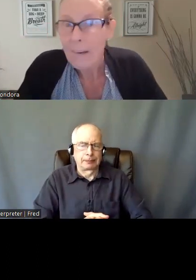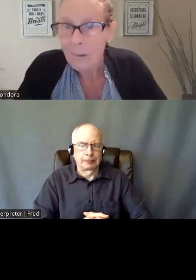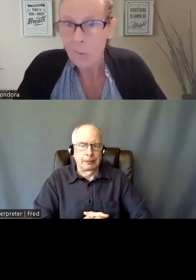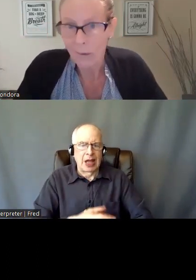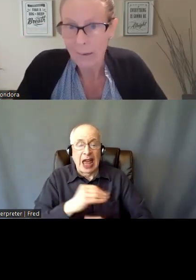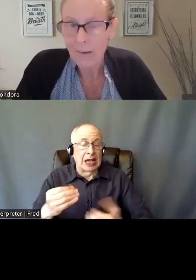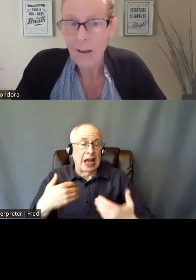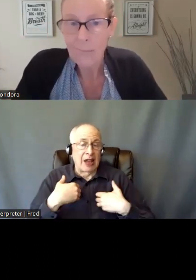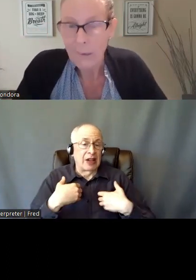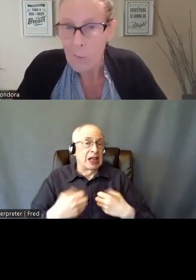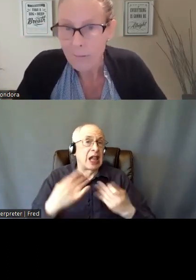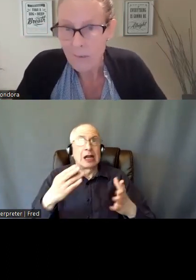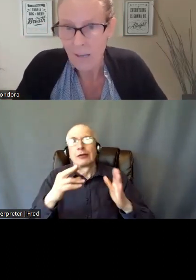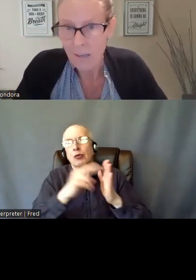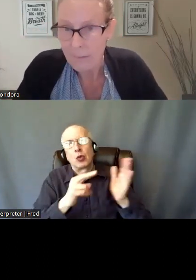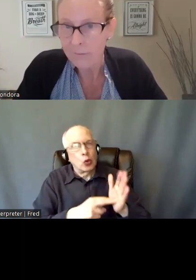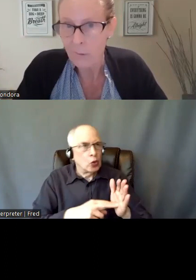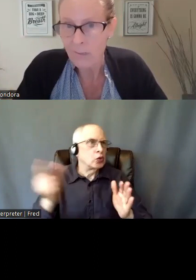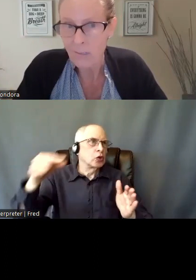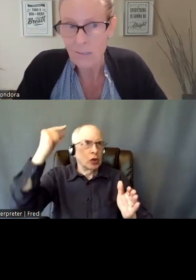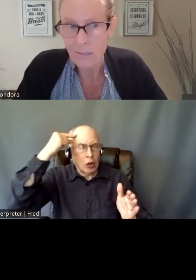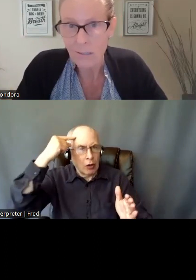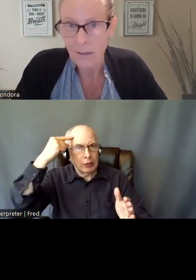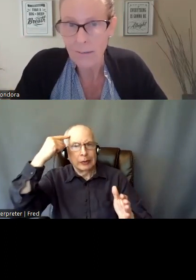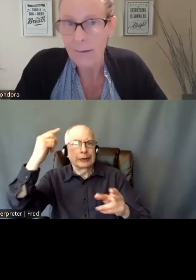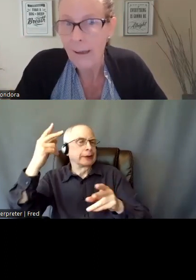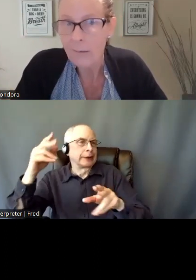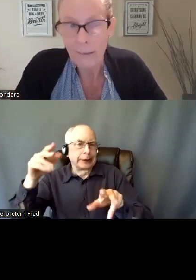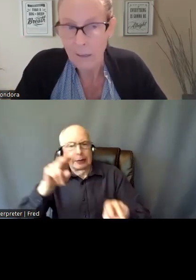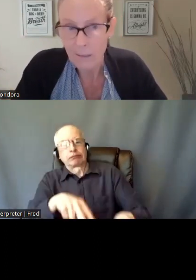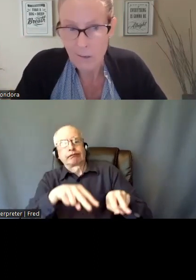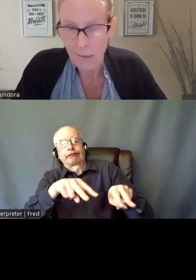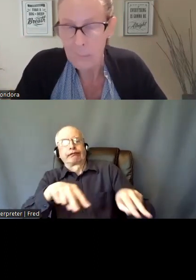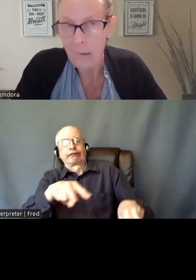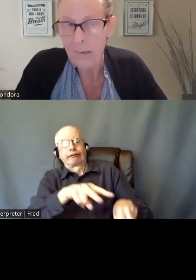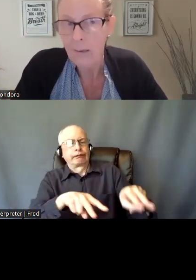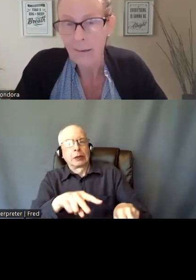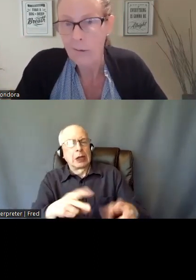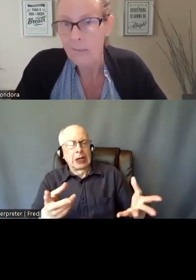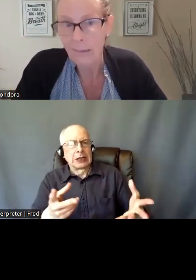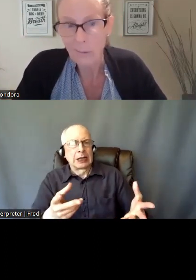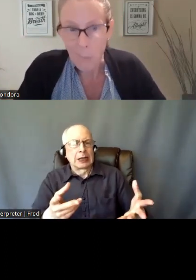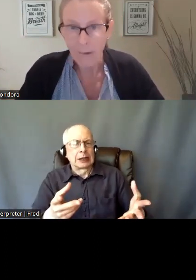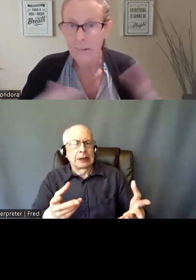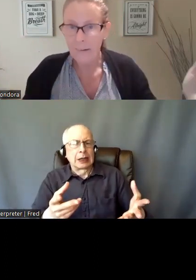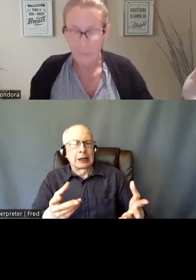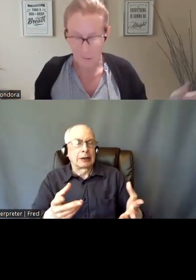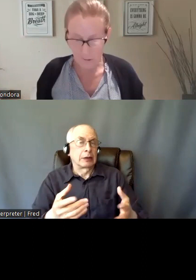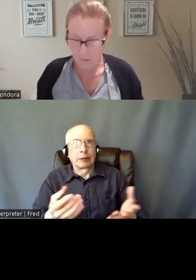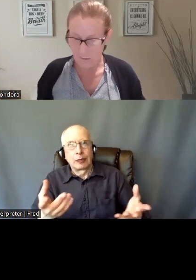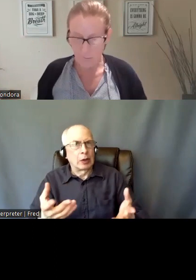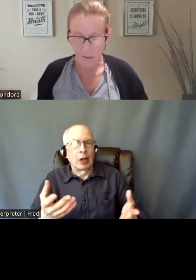lot of regulatory and oversight influences that are not only encouraging, but increasingly